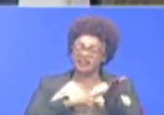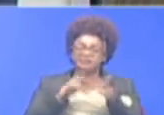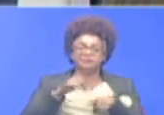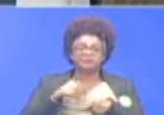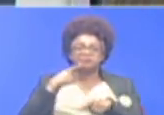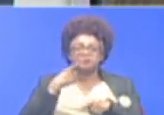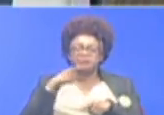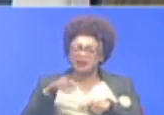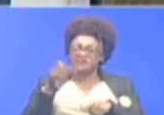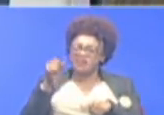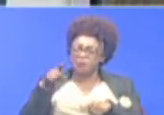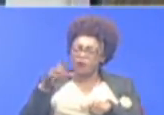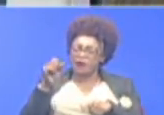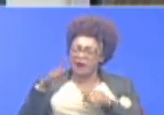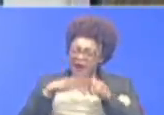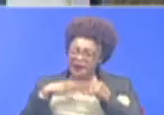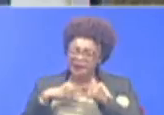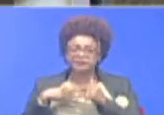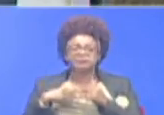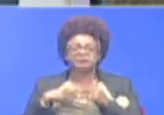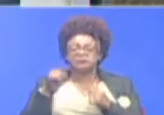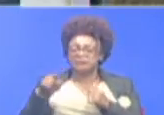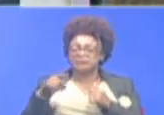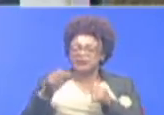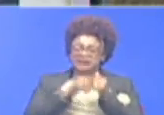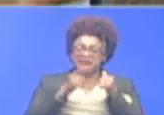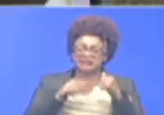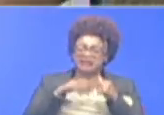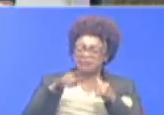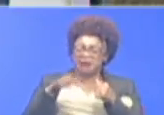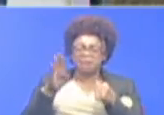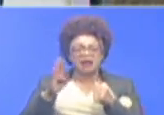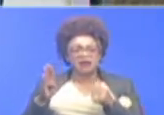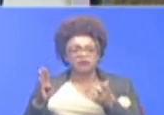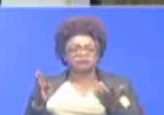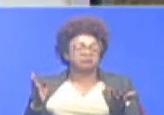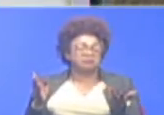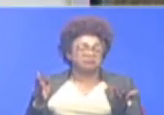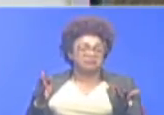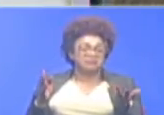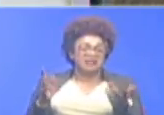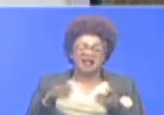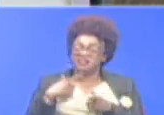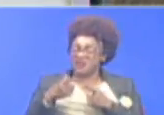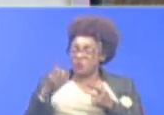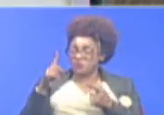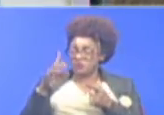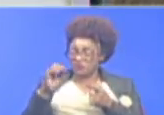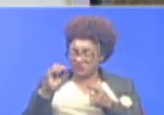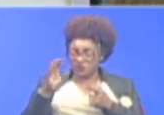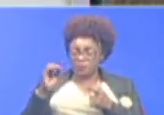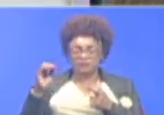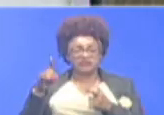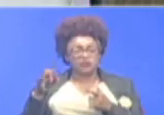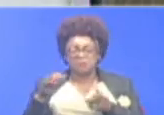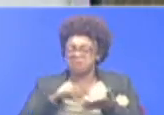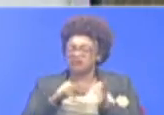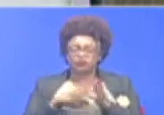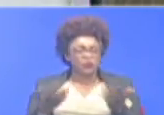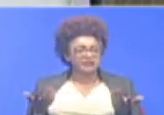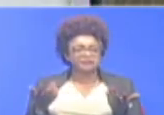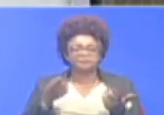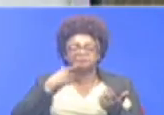this is 5.99 parts per billion, and this is 16 parts per billion, like the highest we saw, and then there's one 0.00, what does that mean? Then I